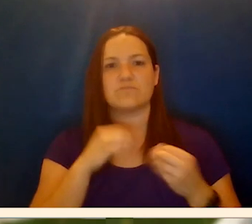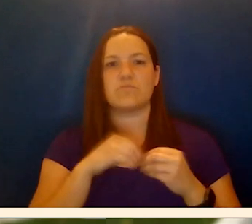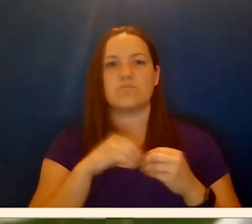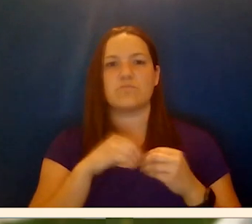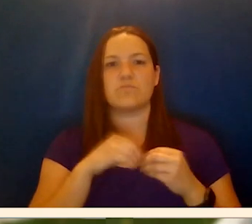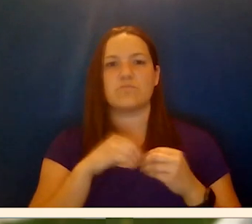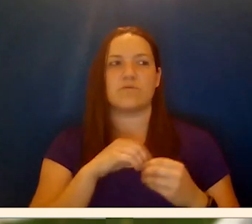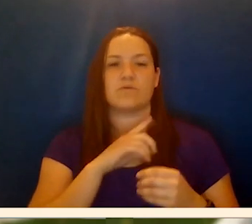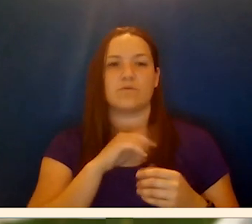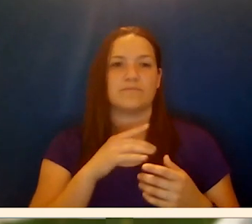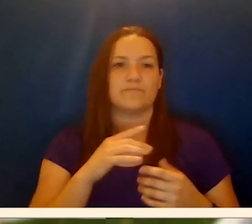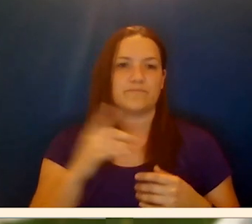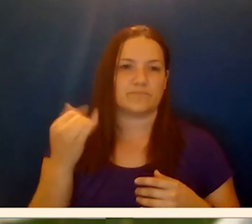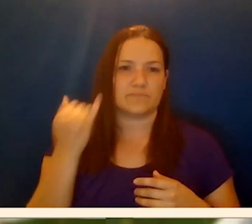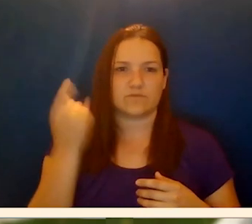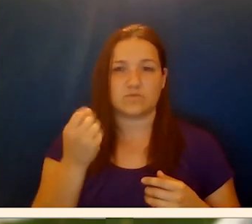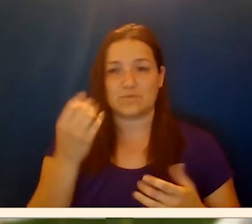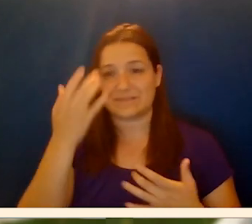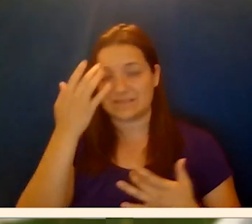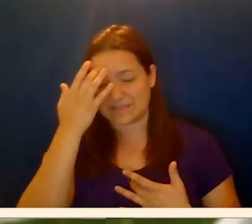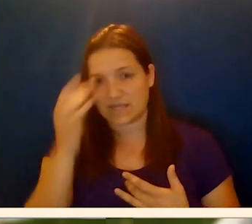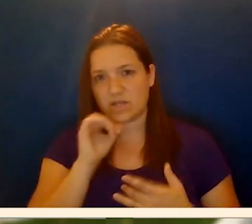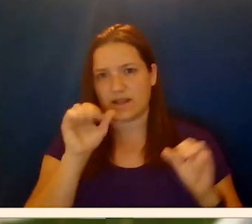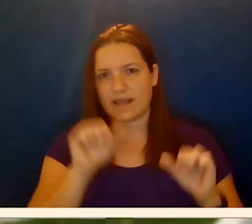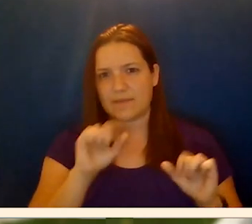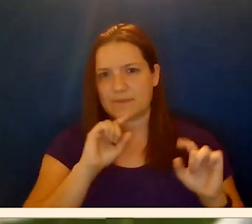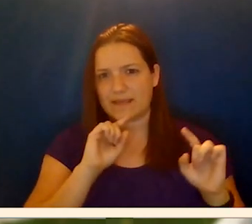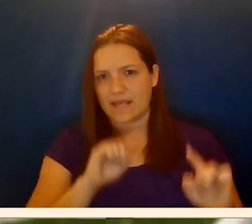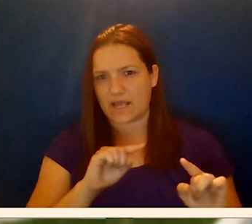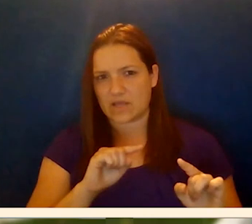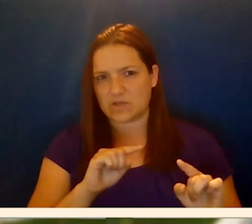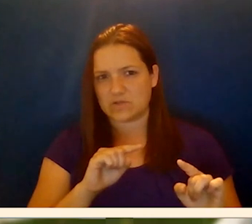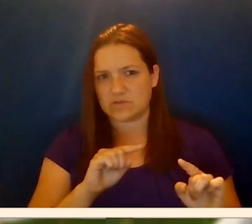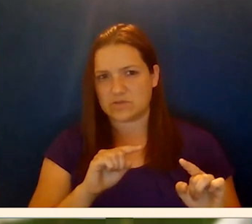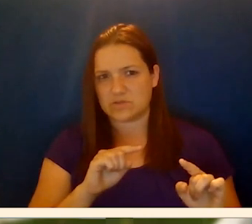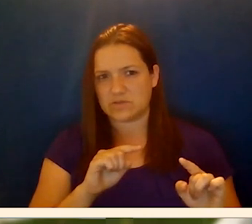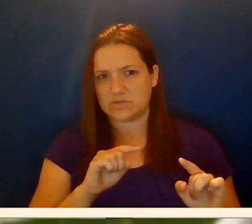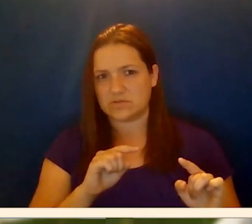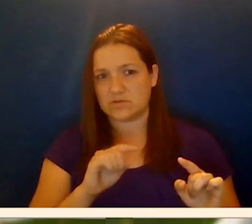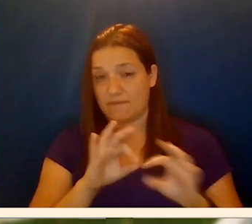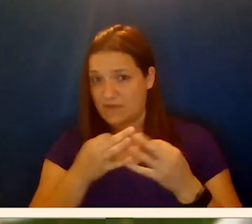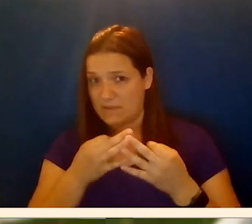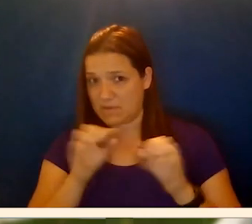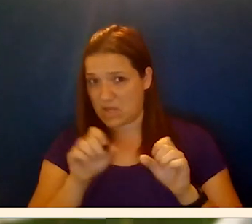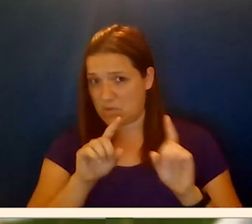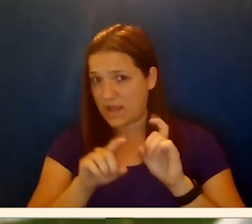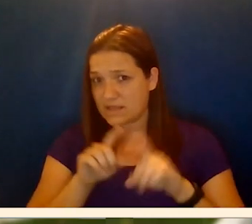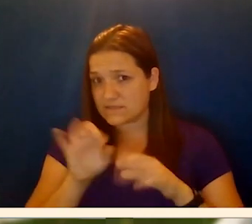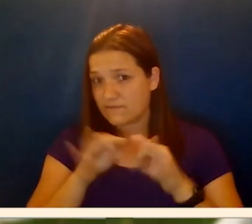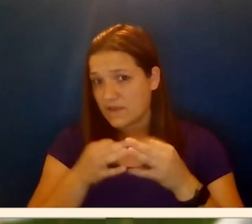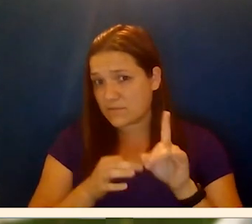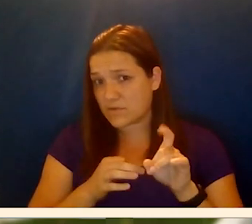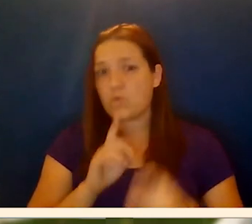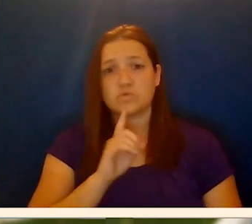unable to answer it, most likely their family. Are you allowed to ask family if that patient has been vaccinated? Sure, Okay. but then the family member may not